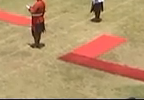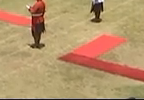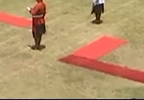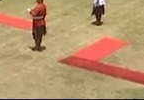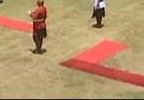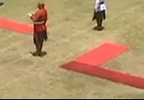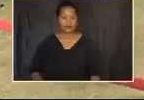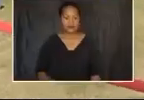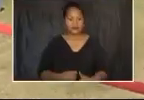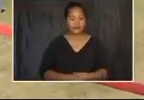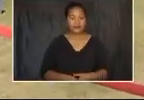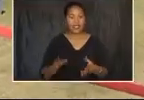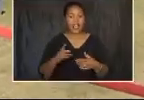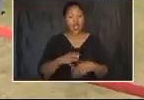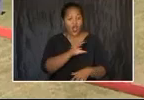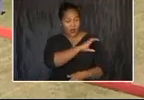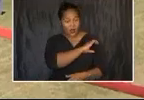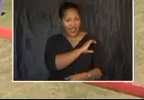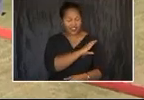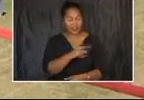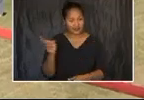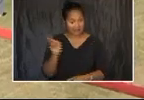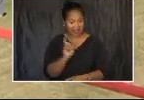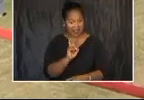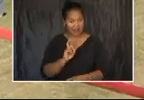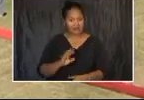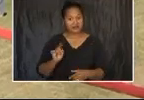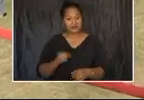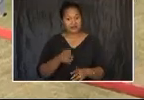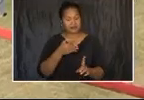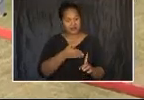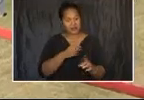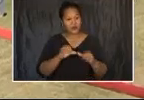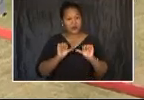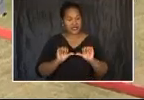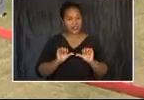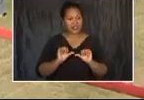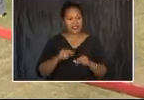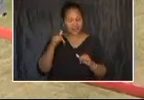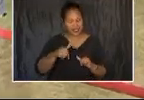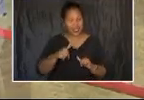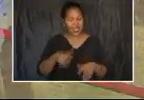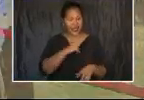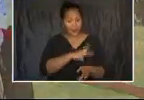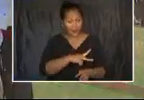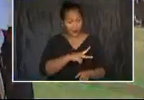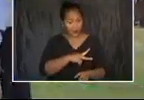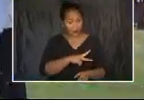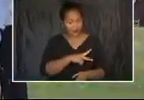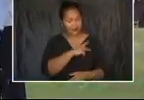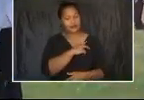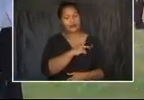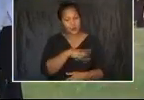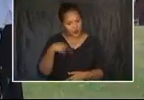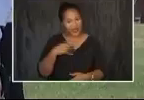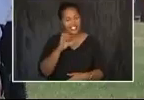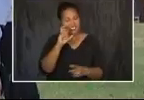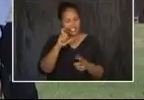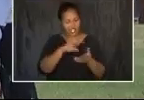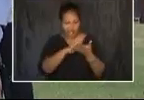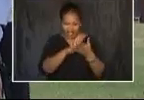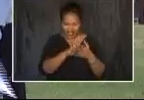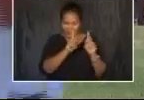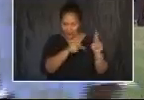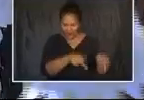Niliuliu ni bole ni bagi balo ngarabi tabakina na bengarabi en rarangwa kara Prince Charles Park commanding officer di 3rd